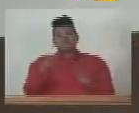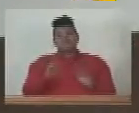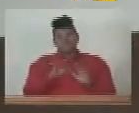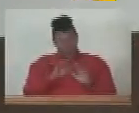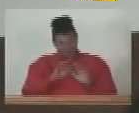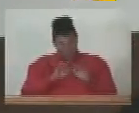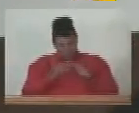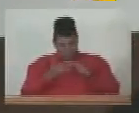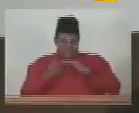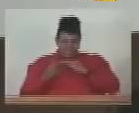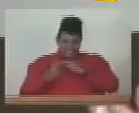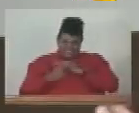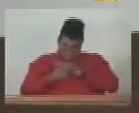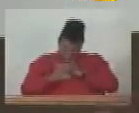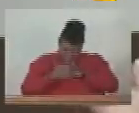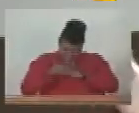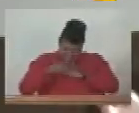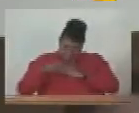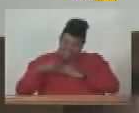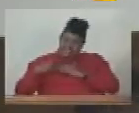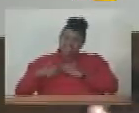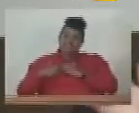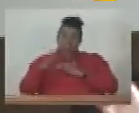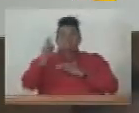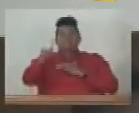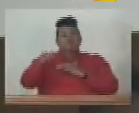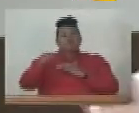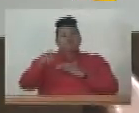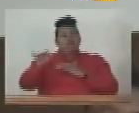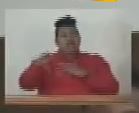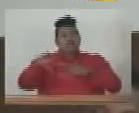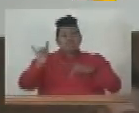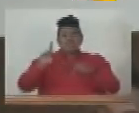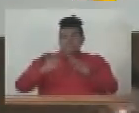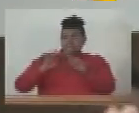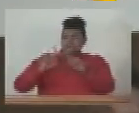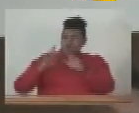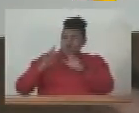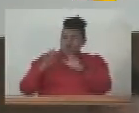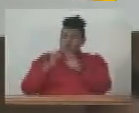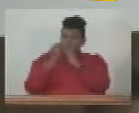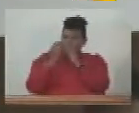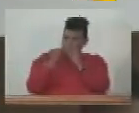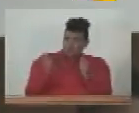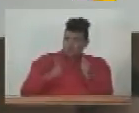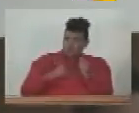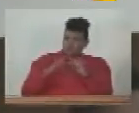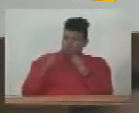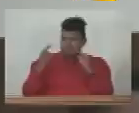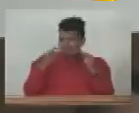this country. Yes. We have to find ways and means to settle our differences.